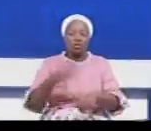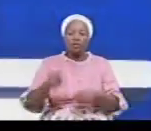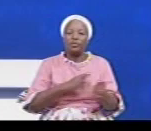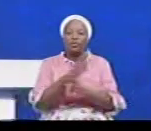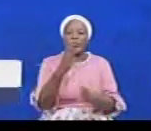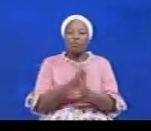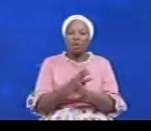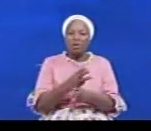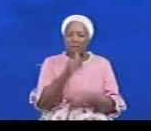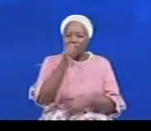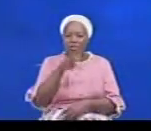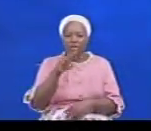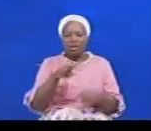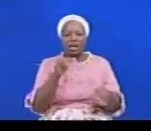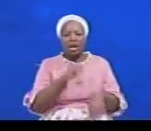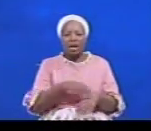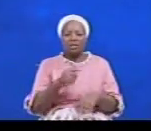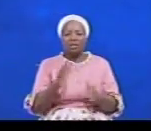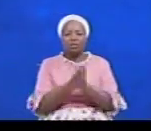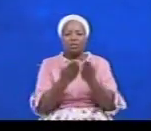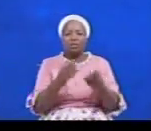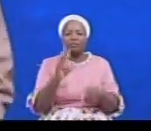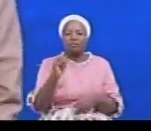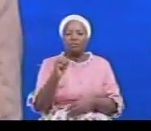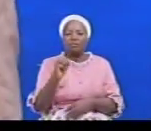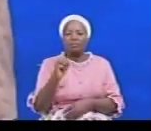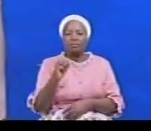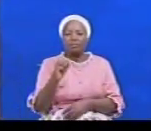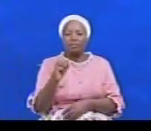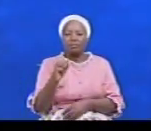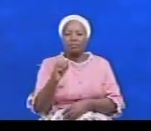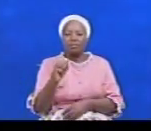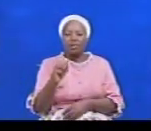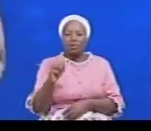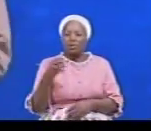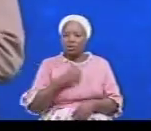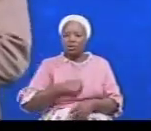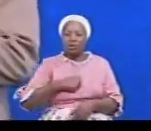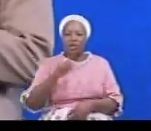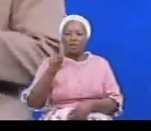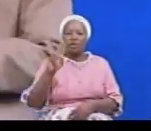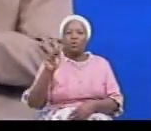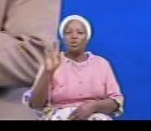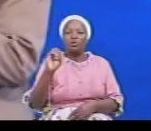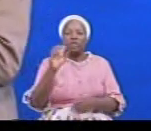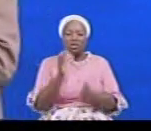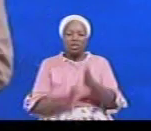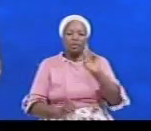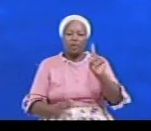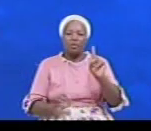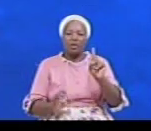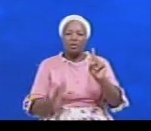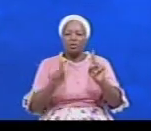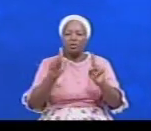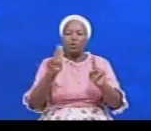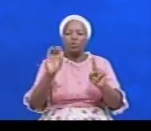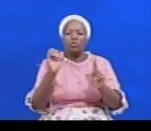I'm looking at Luke chapter 1. And in Luke chapter 1, we're reading from verse